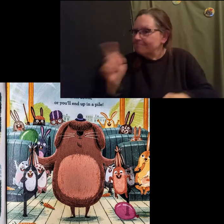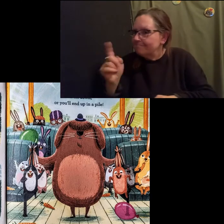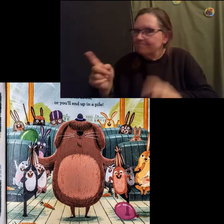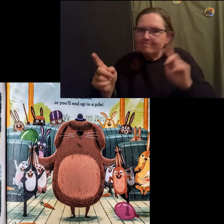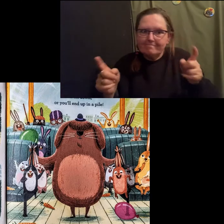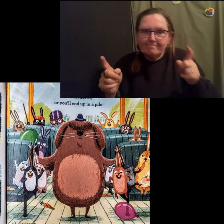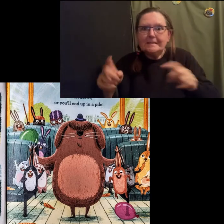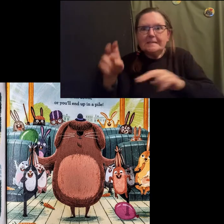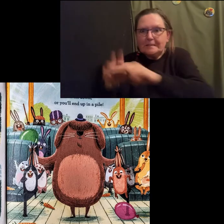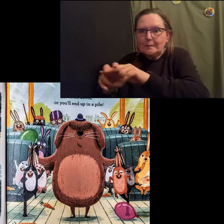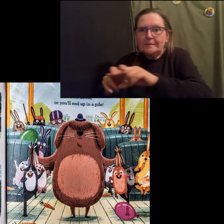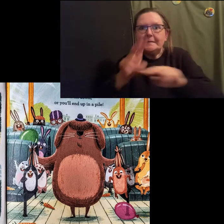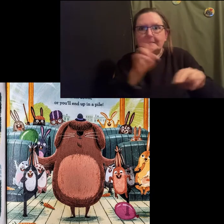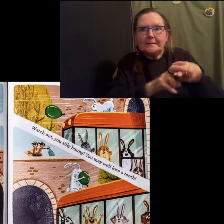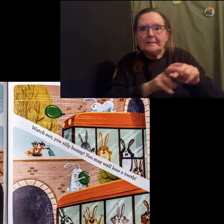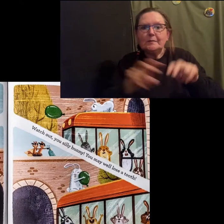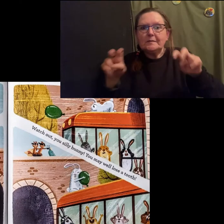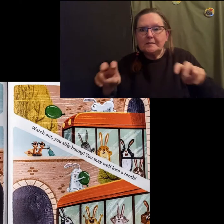a pile.